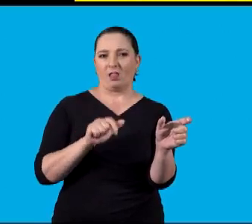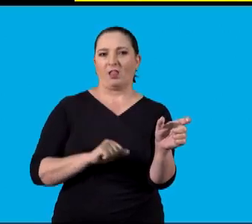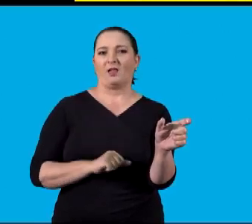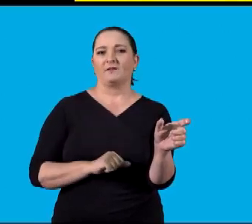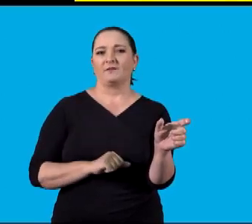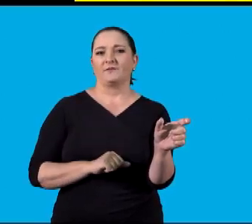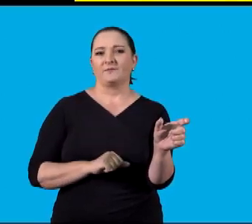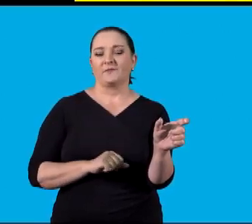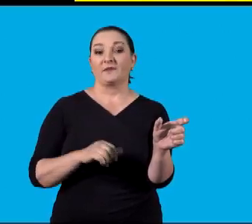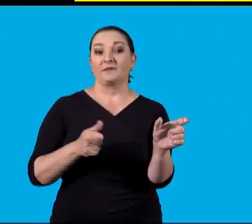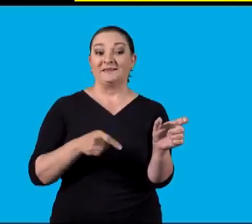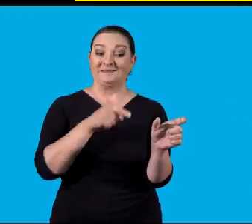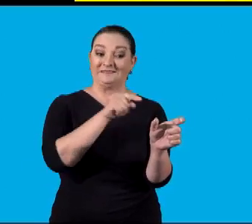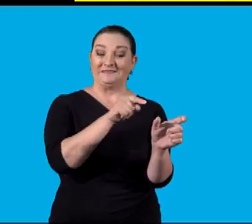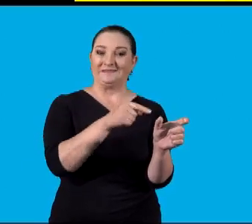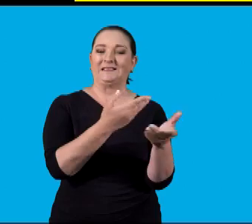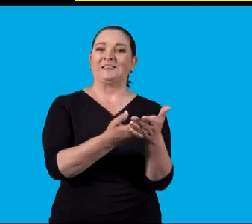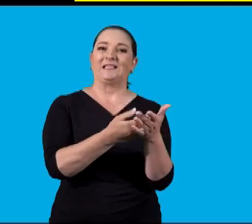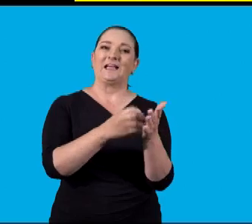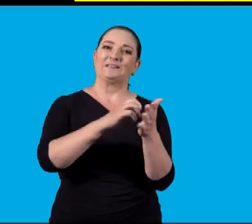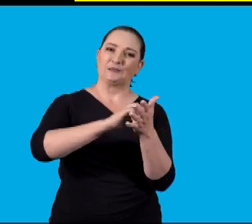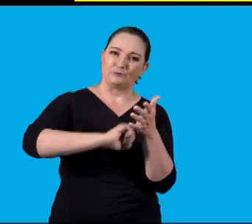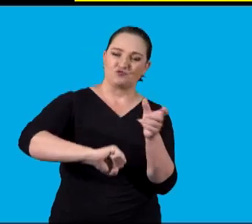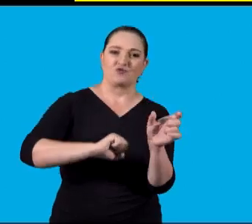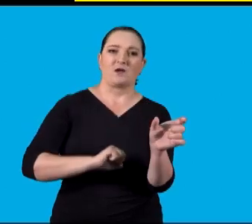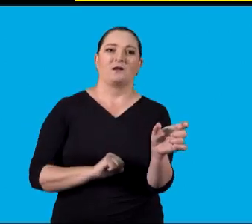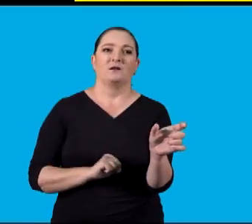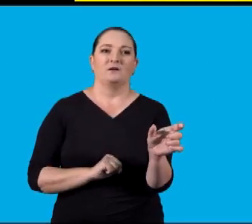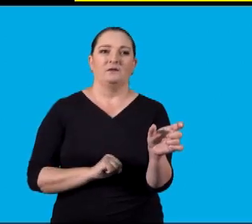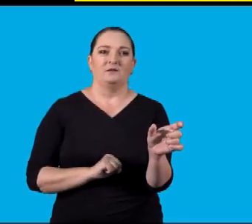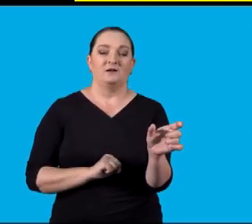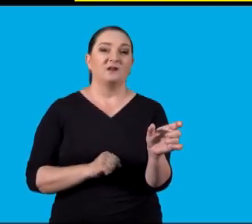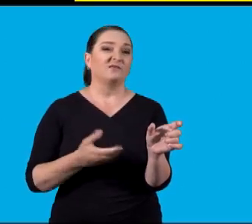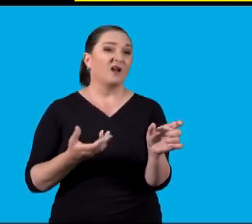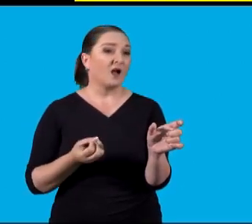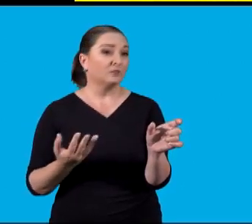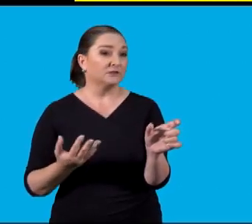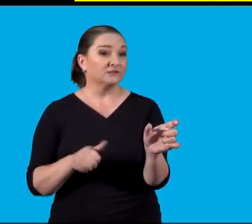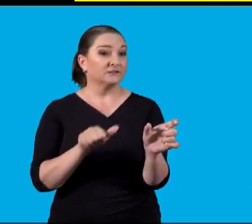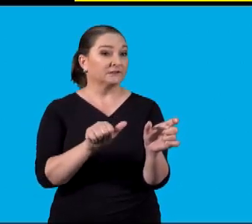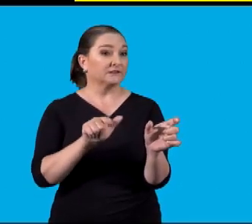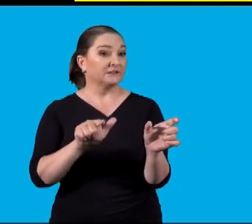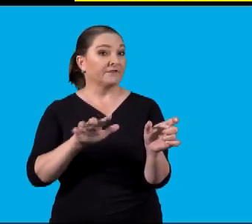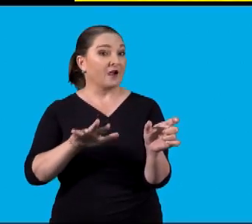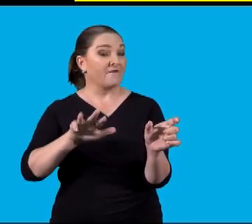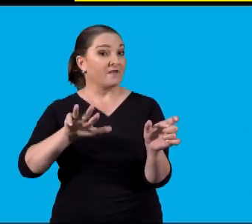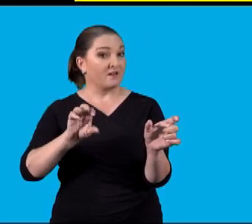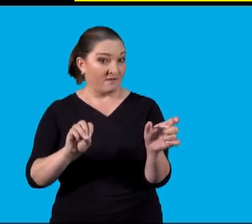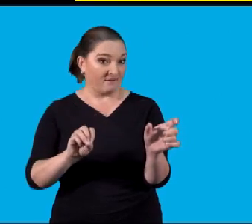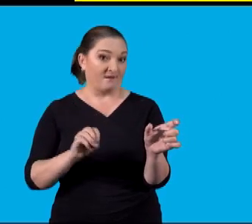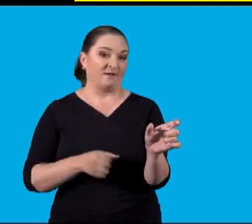Disposal at carrying value, you subtract it. So you have your bracket. And disposal was 67,590.